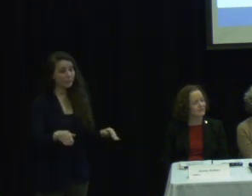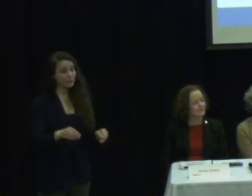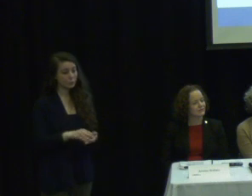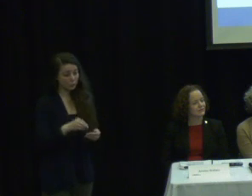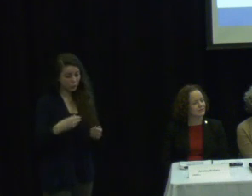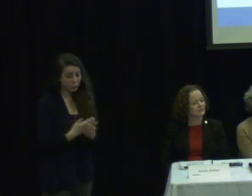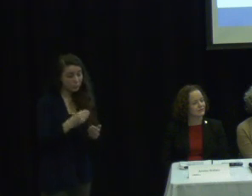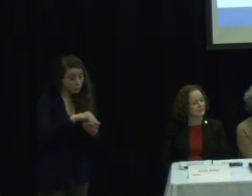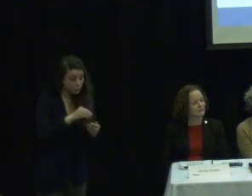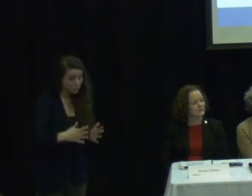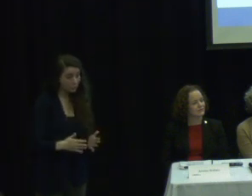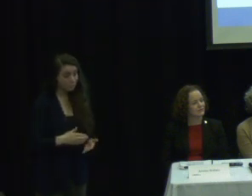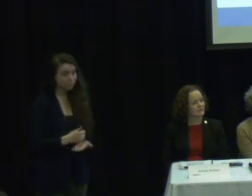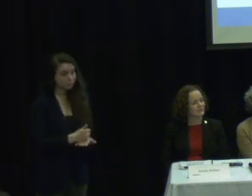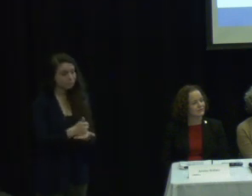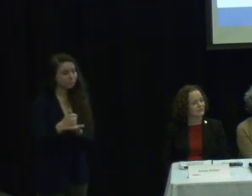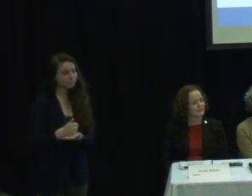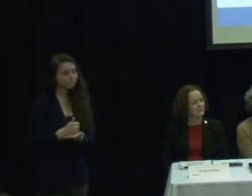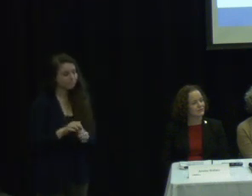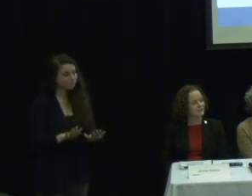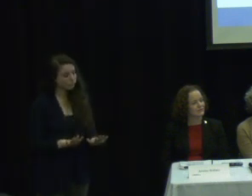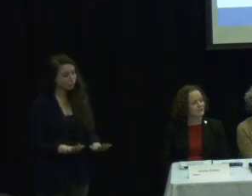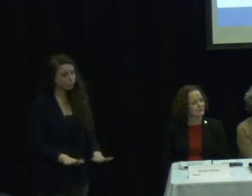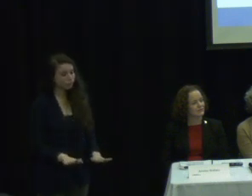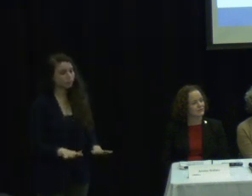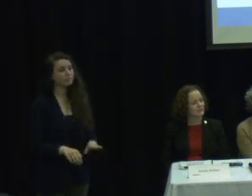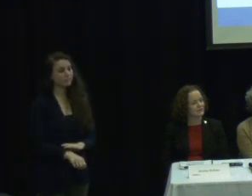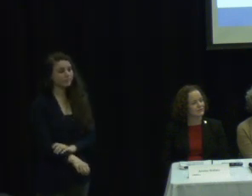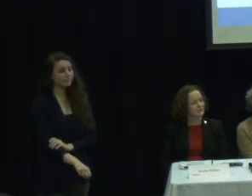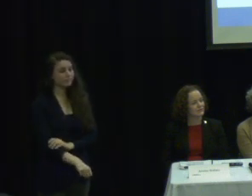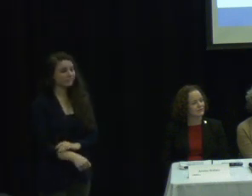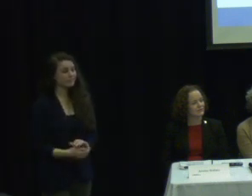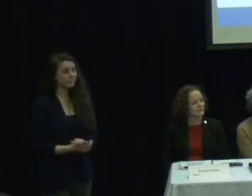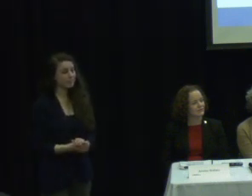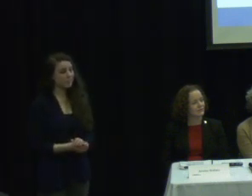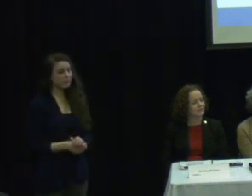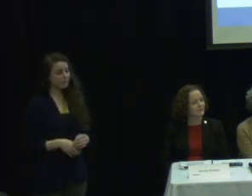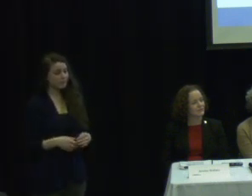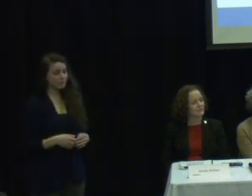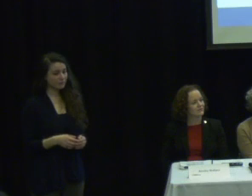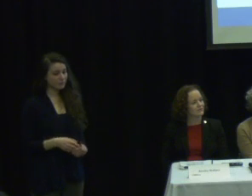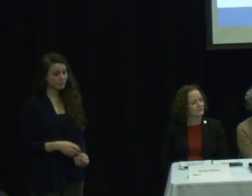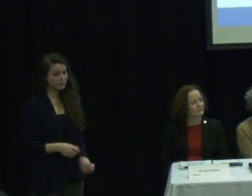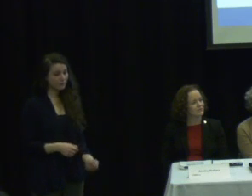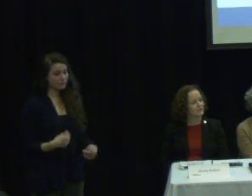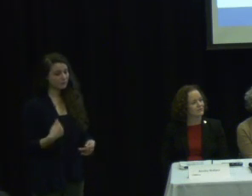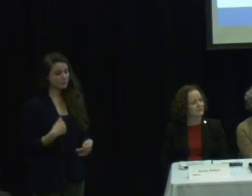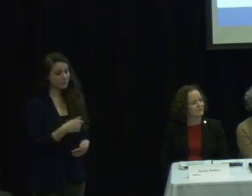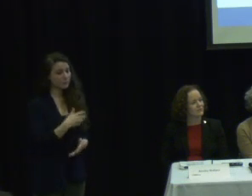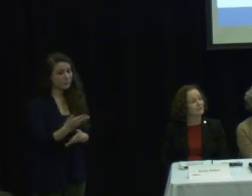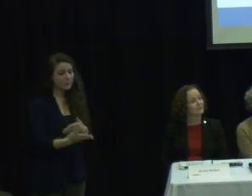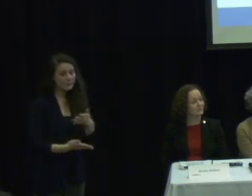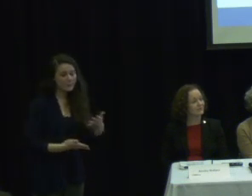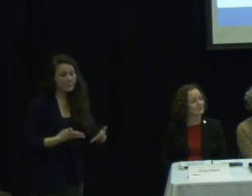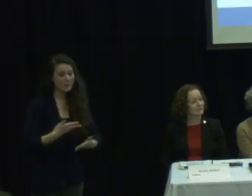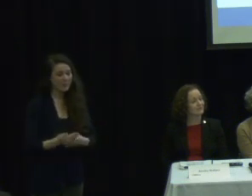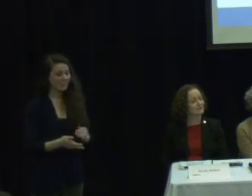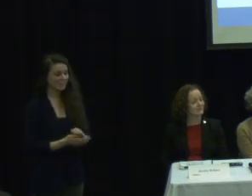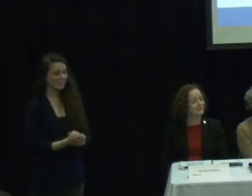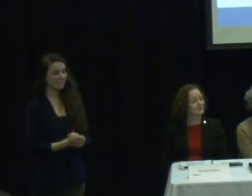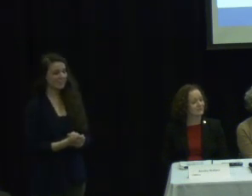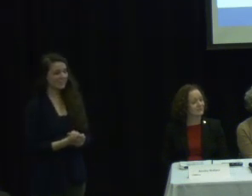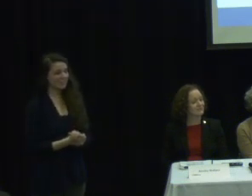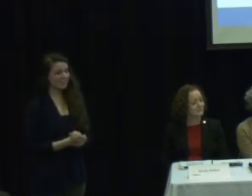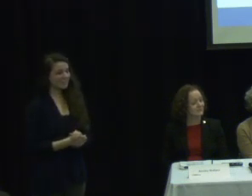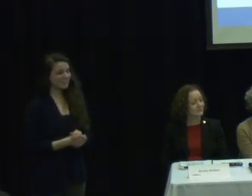with a strategic sort of points that the departments could